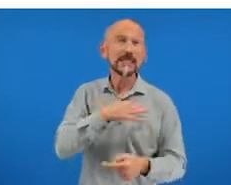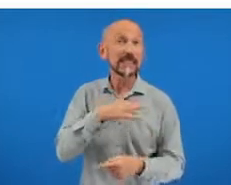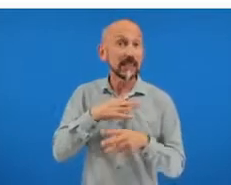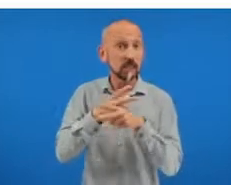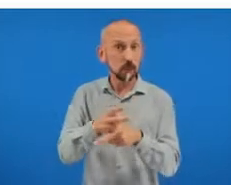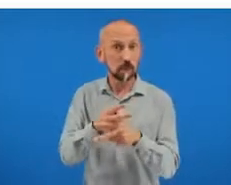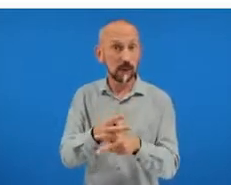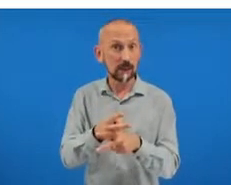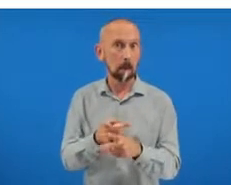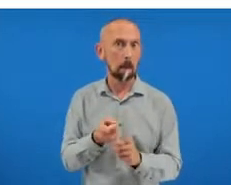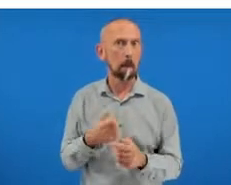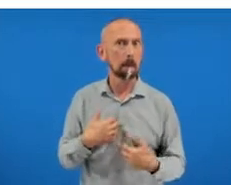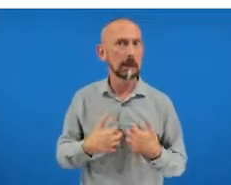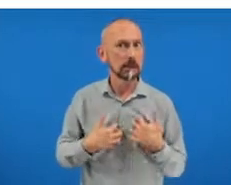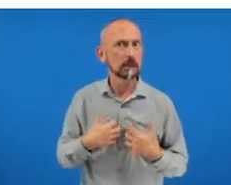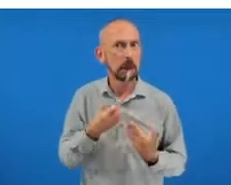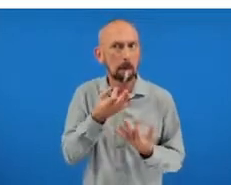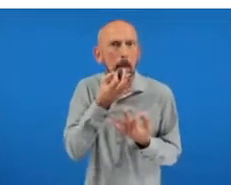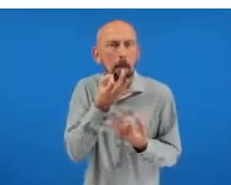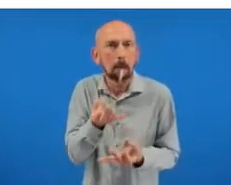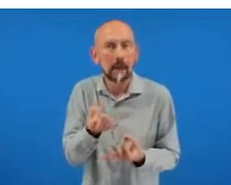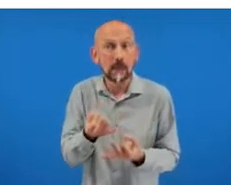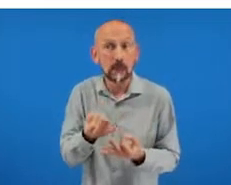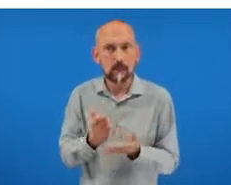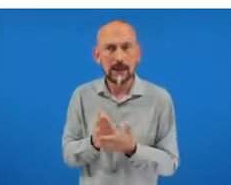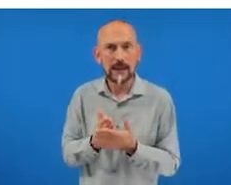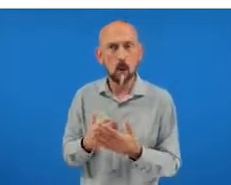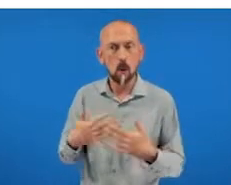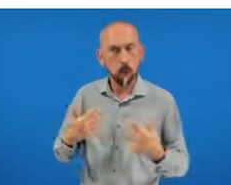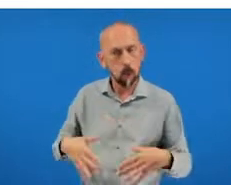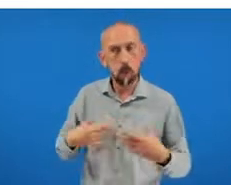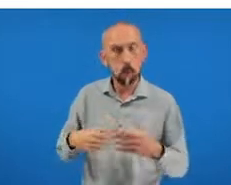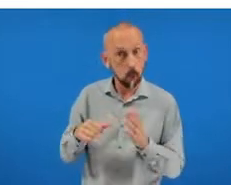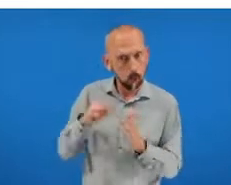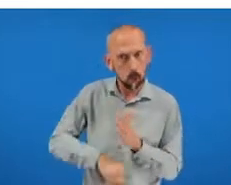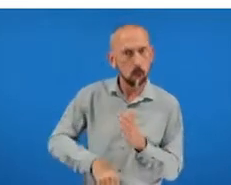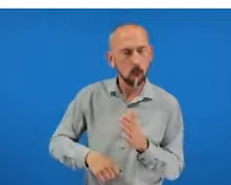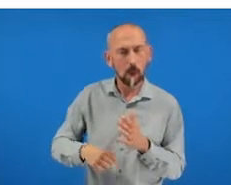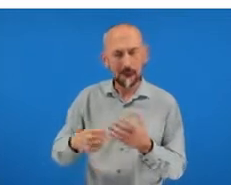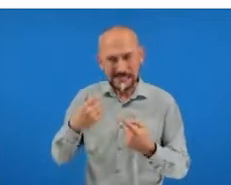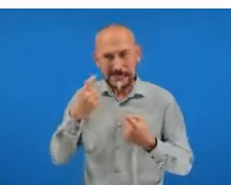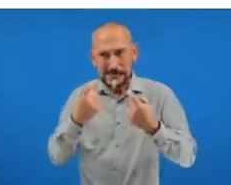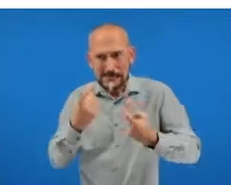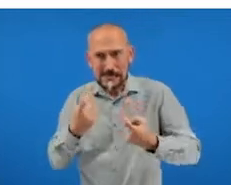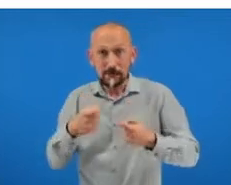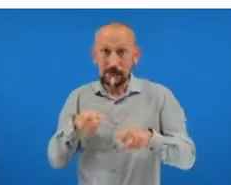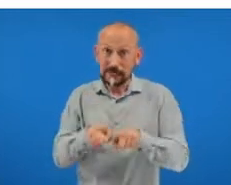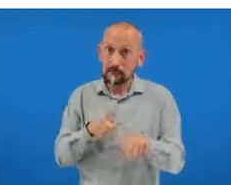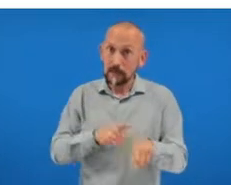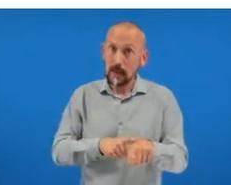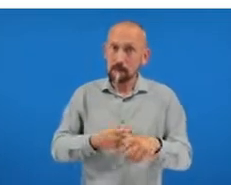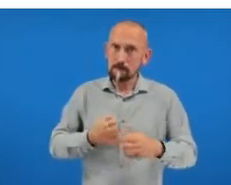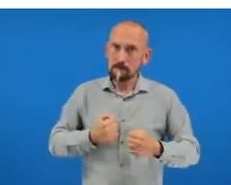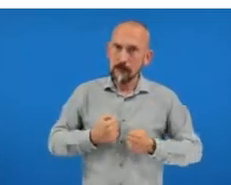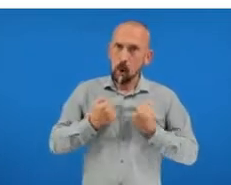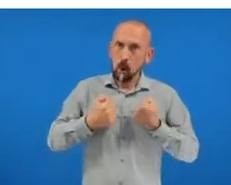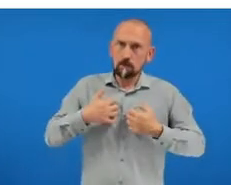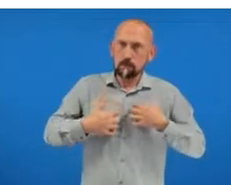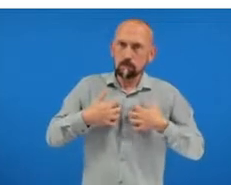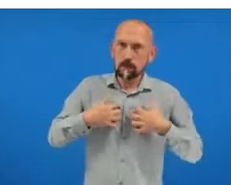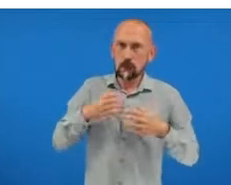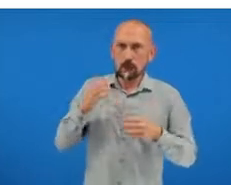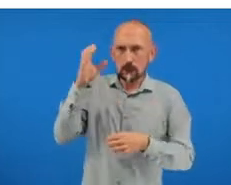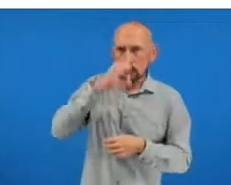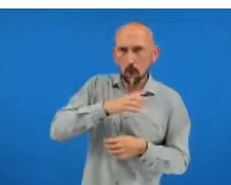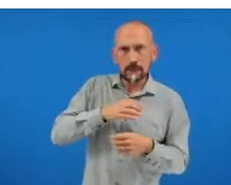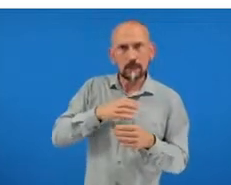it's actually challenged me a lot as well, but also consolidated my own passion and knowledge for cognitive behavioural therapy.